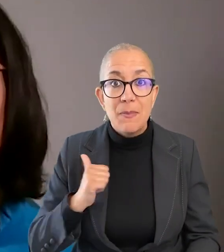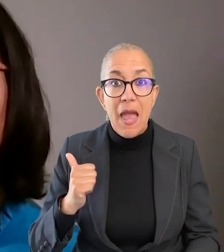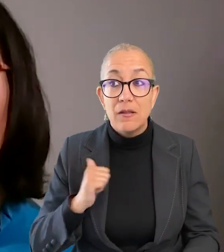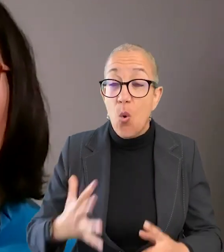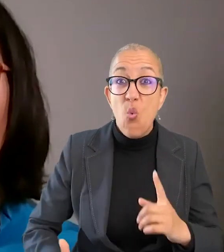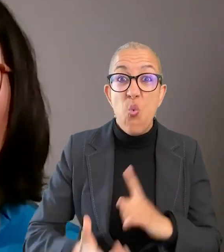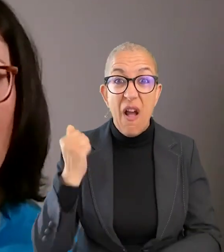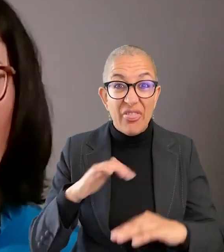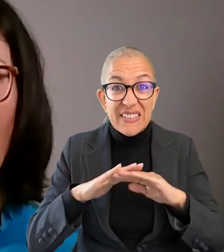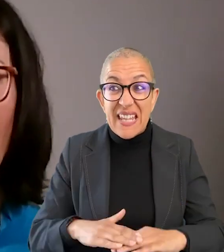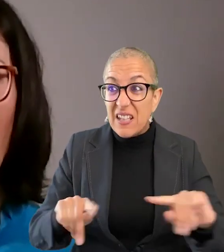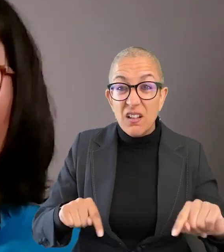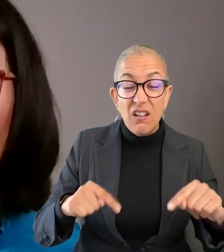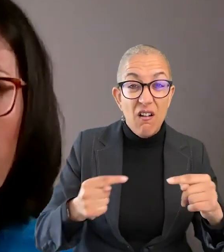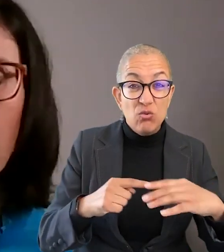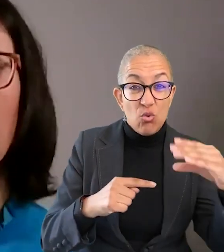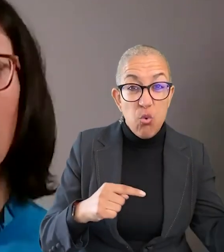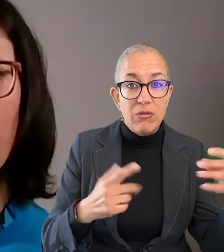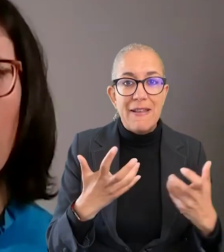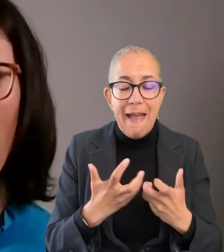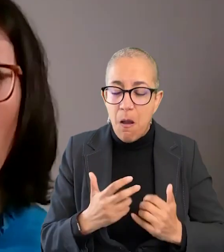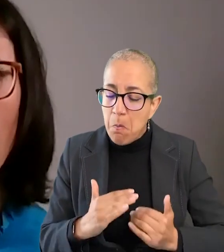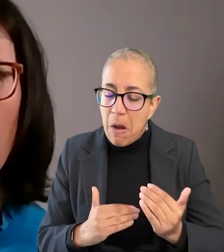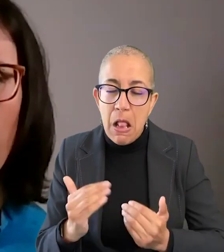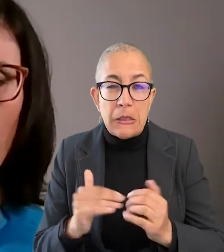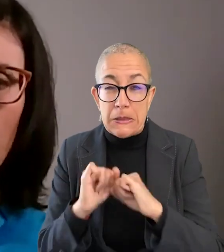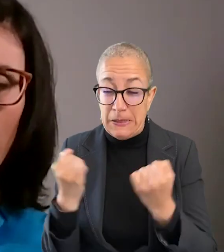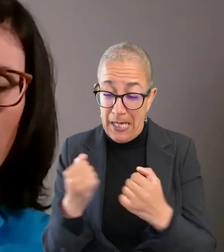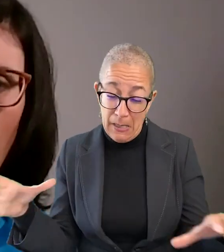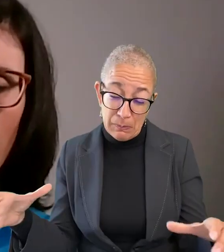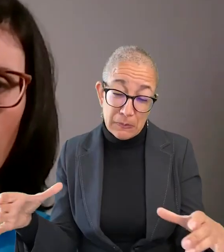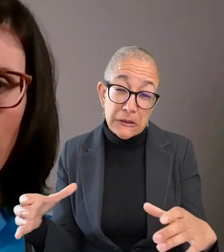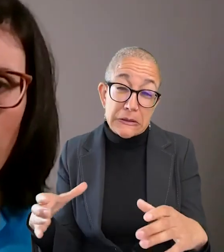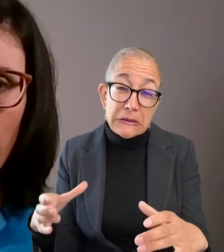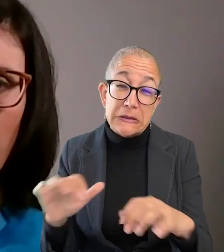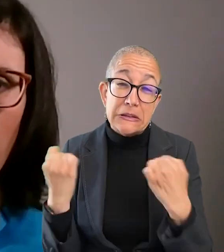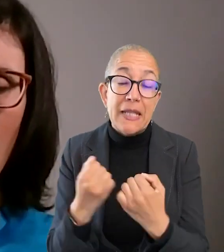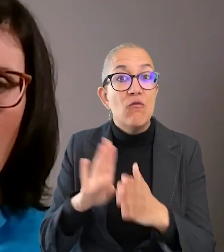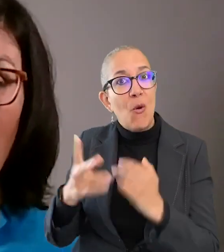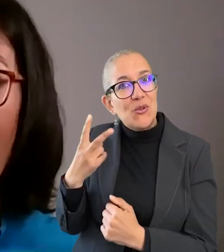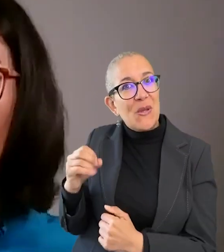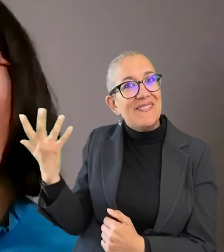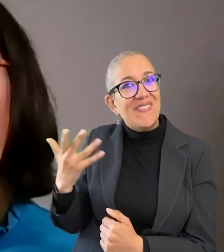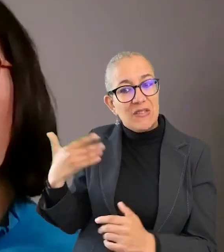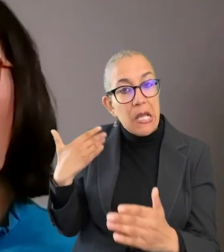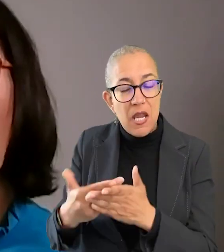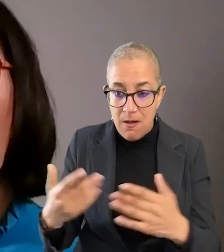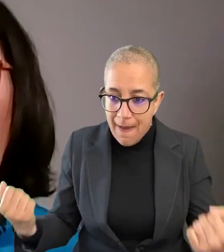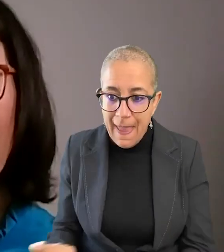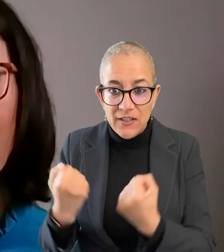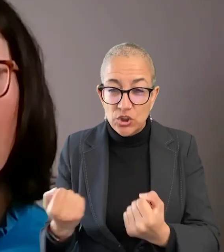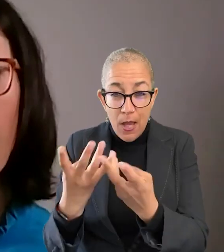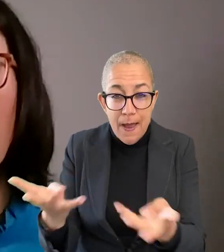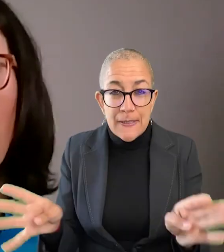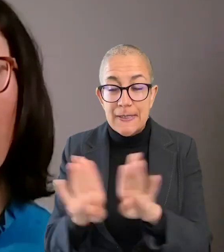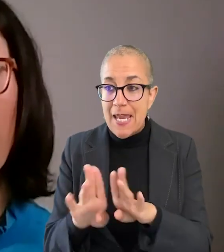seat against the Tories. And we did that by rebuilding that team, that huge team that we built as part of 2015, by energizing them,